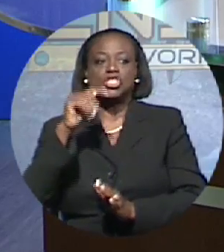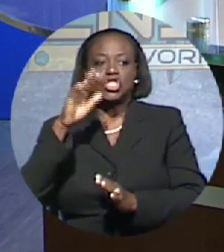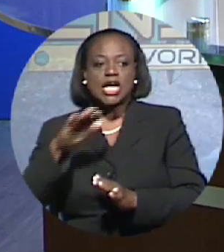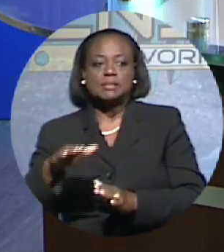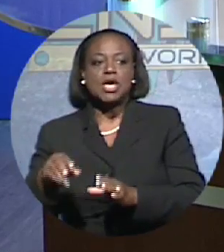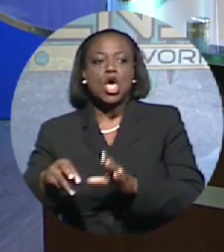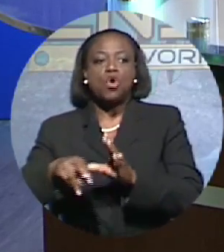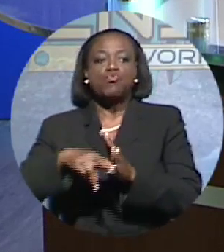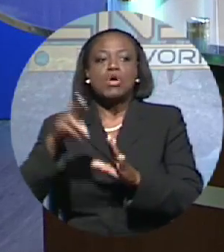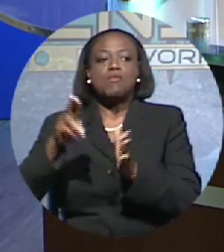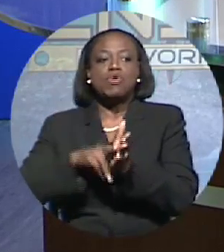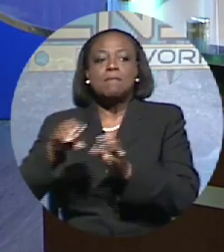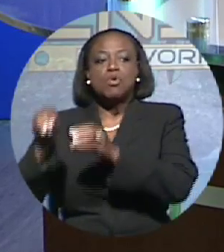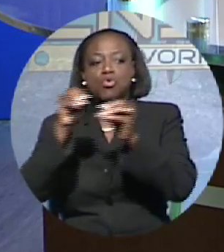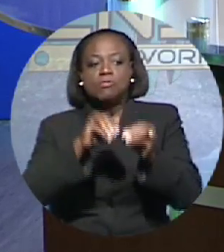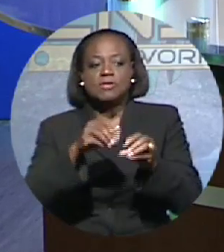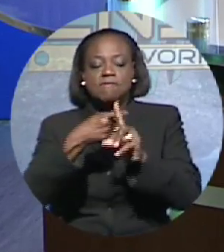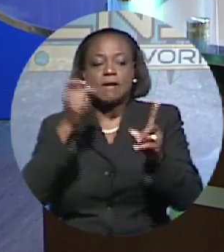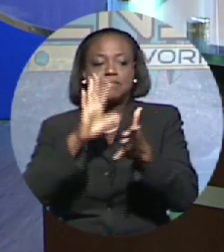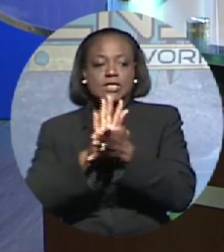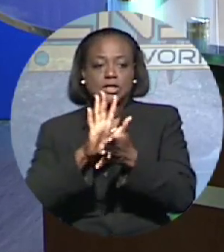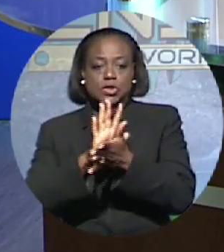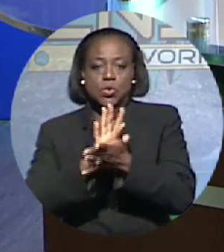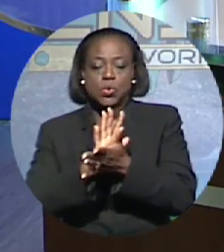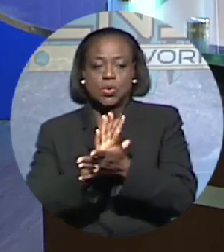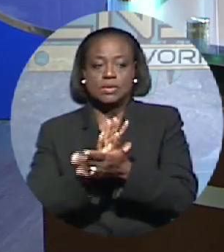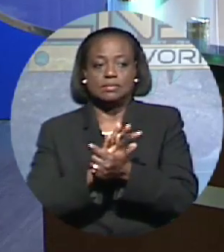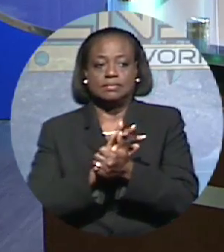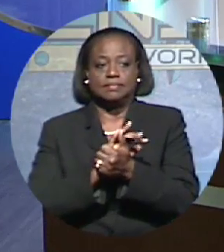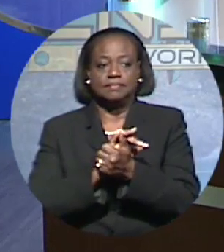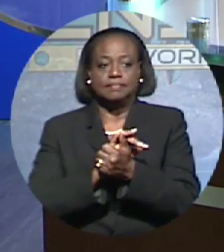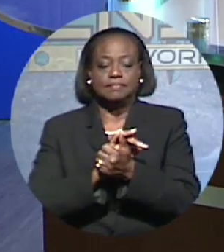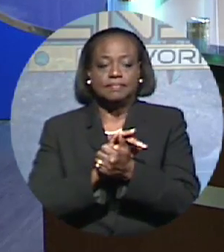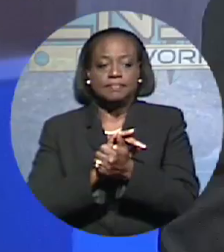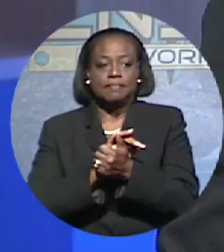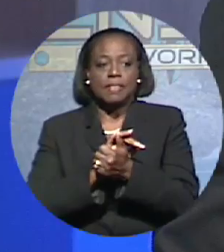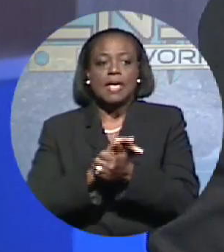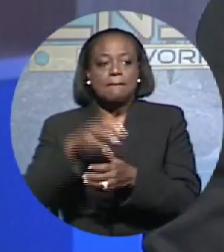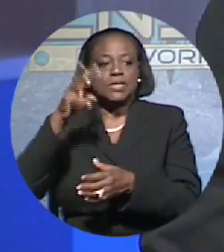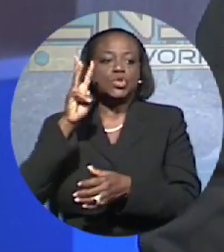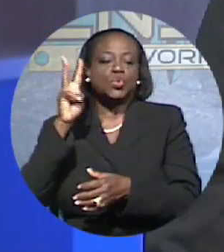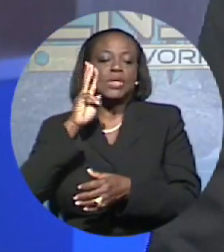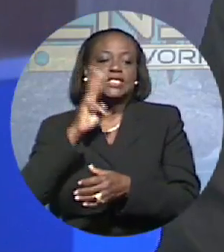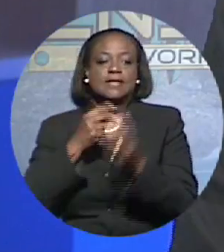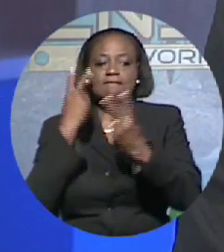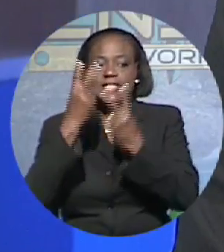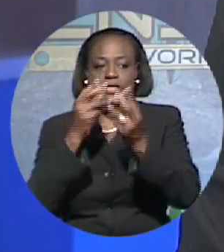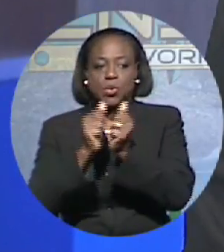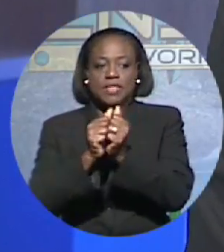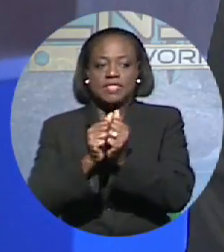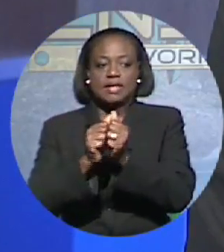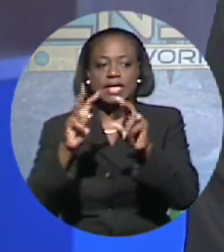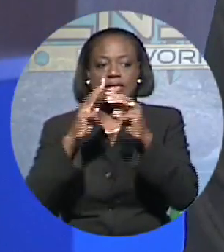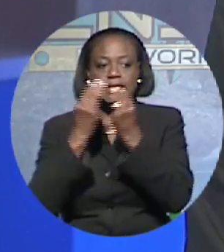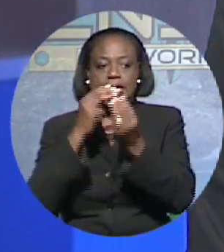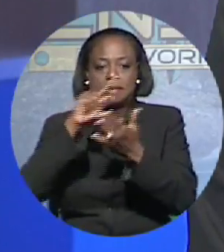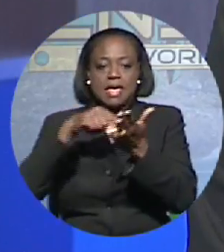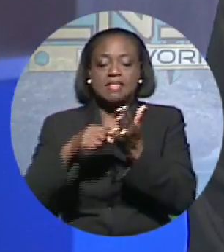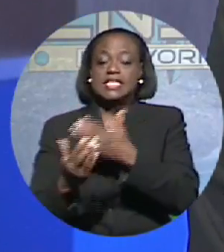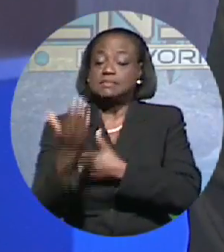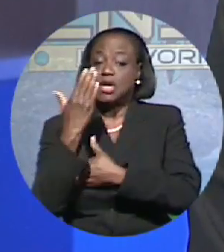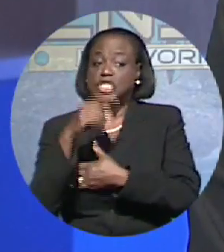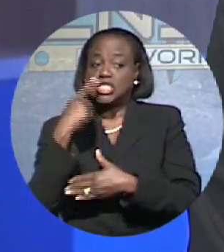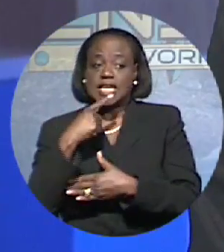McPherson student and resolution to menacing school violence. Ms. Wilson visited with the team this morning. She said the teacher